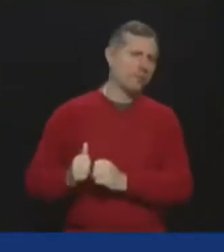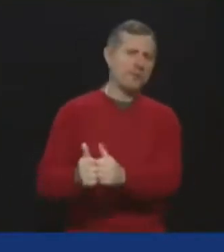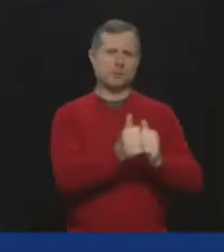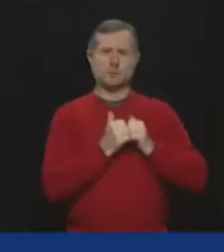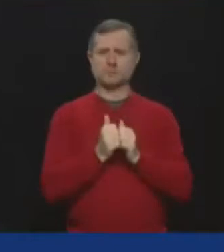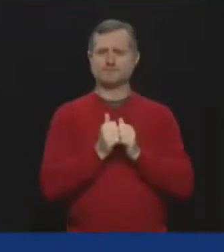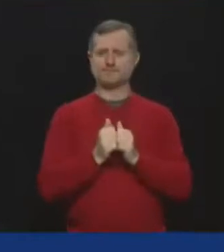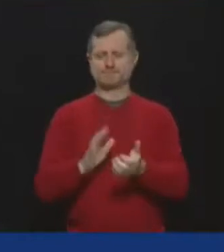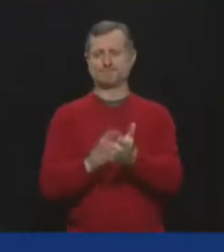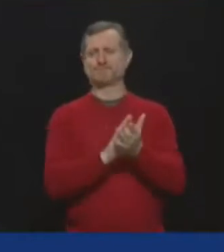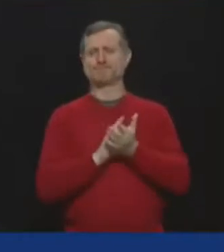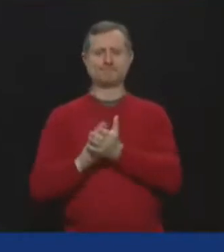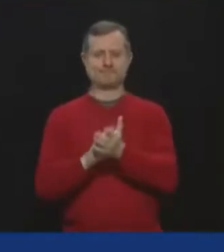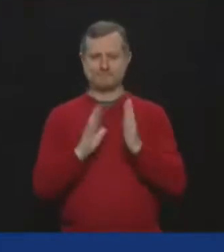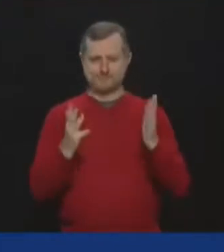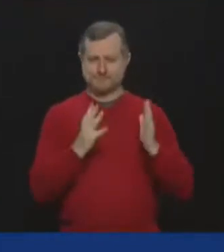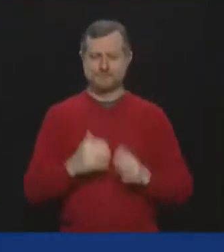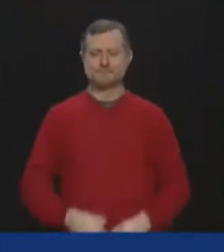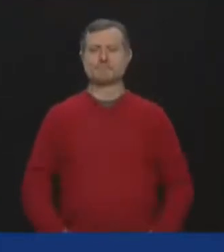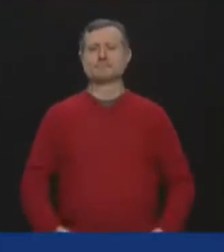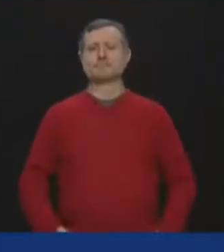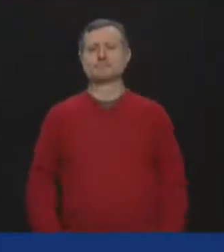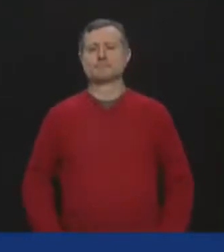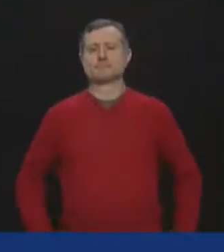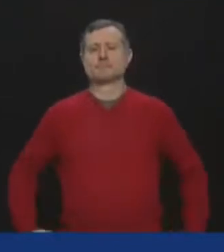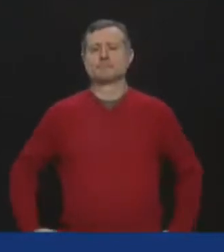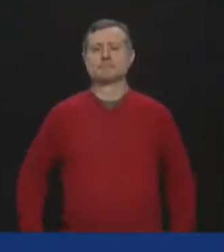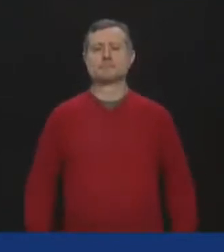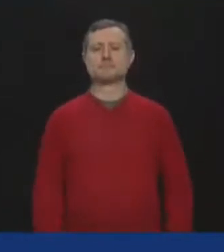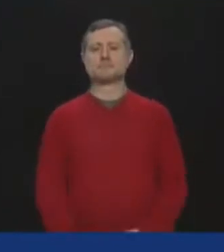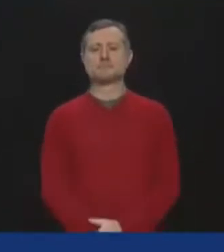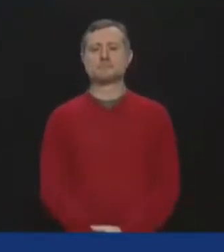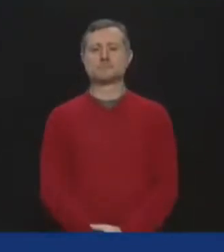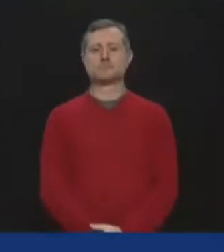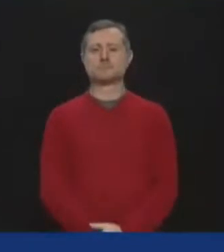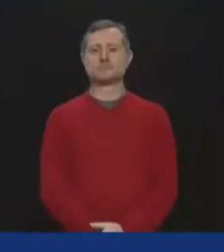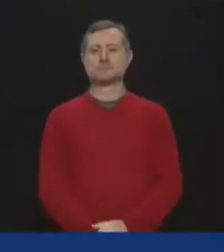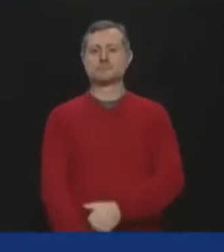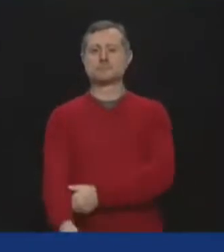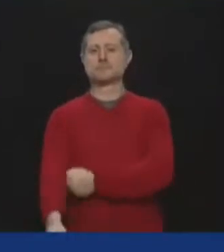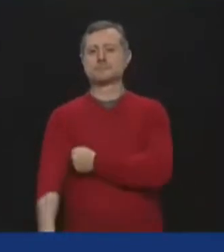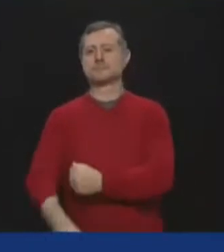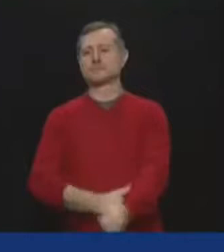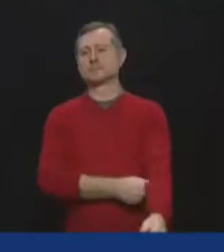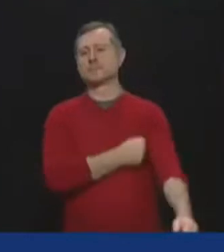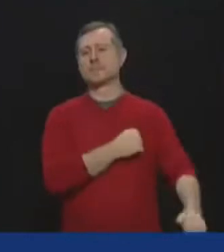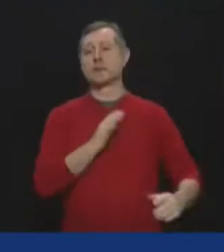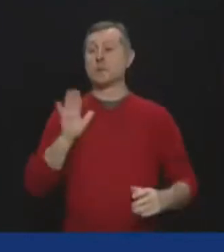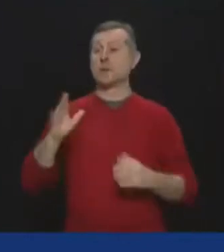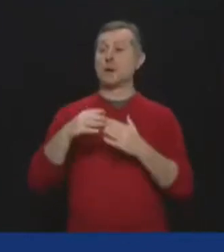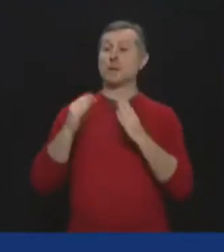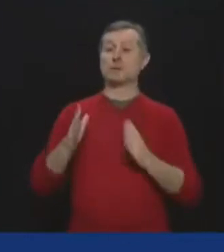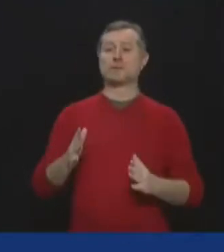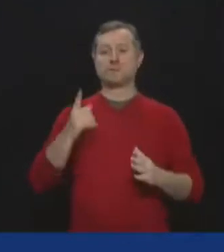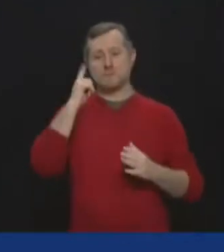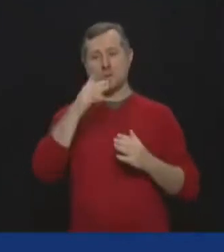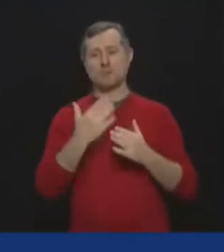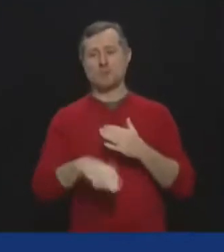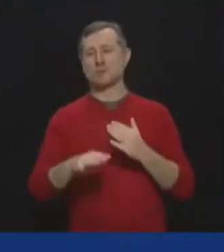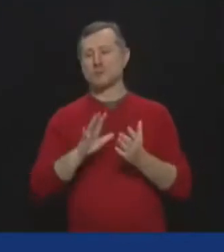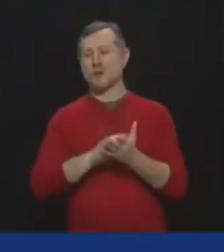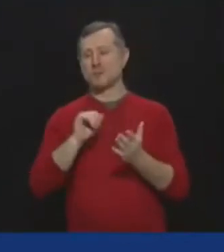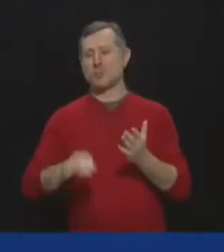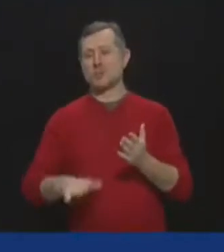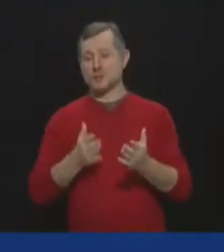speech, Governor. Thank you. Thank you. Great speech. And another amazing champion for reproductive health and women's rights all around, our great